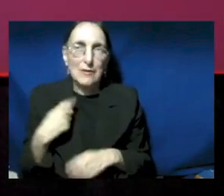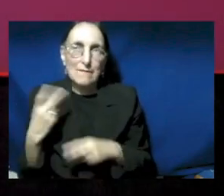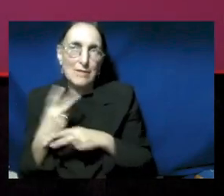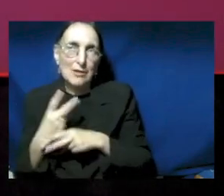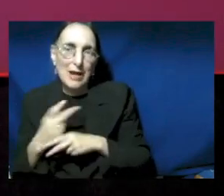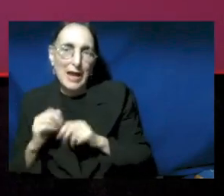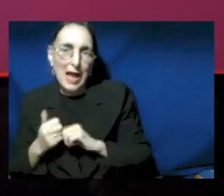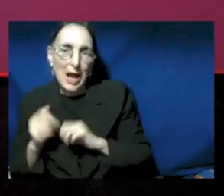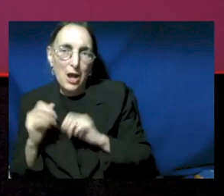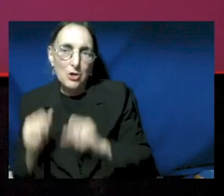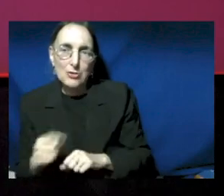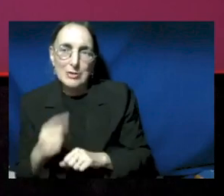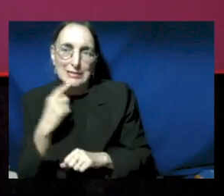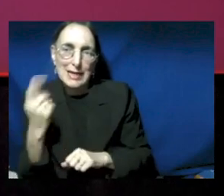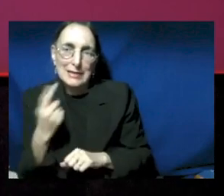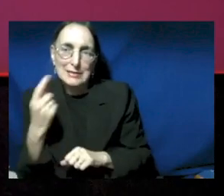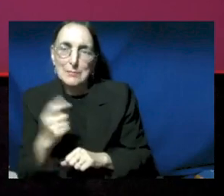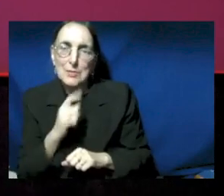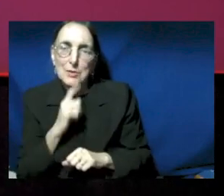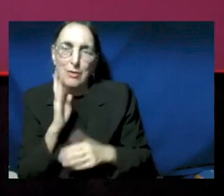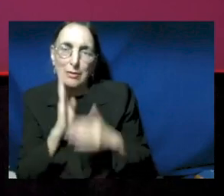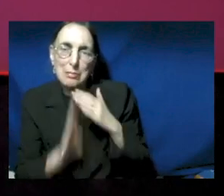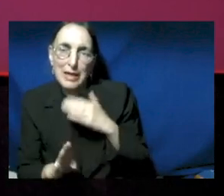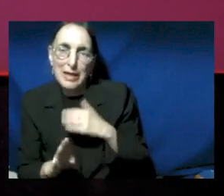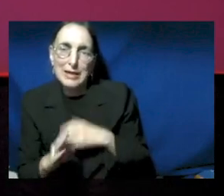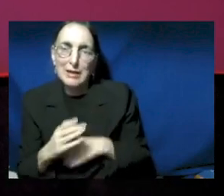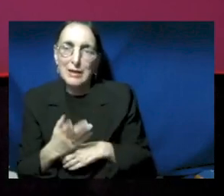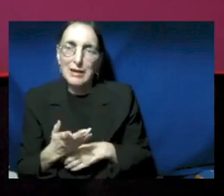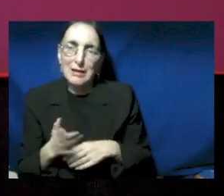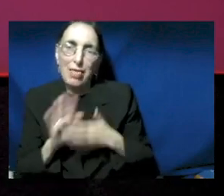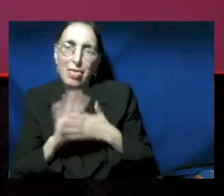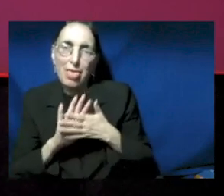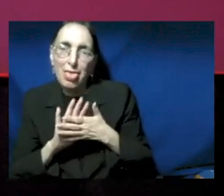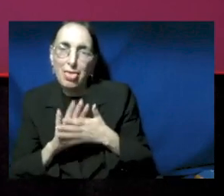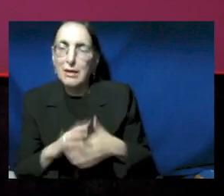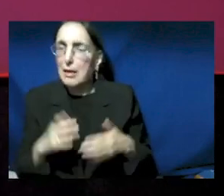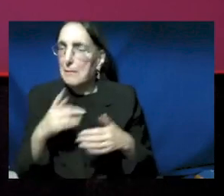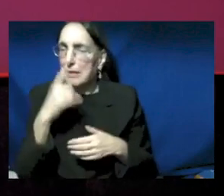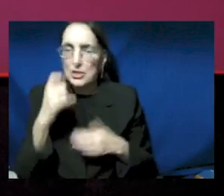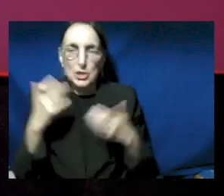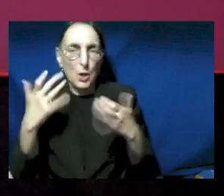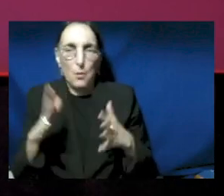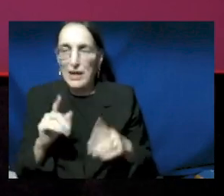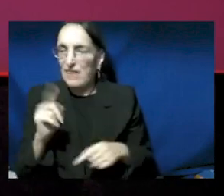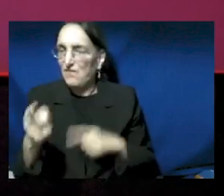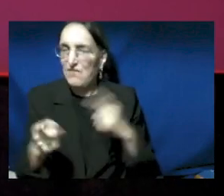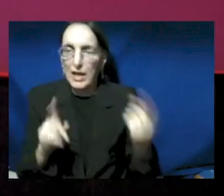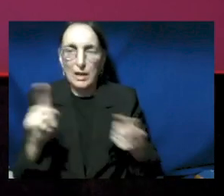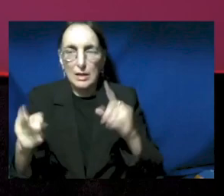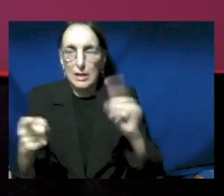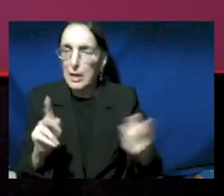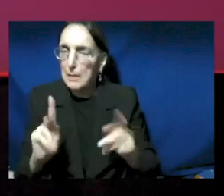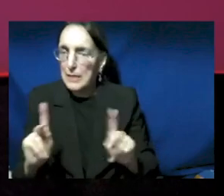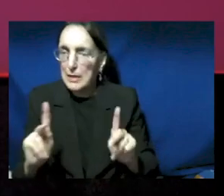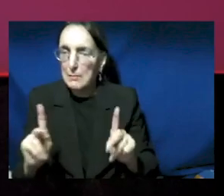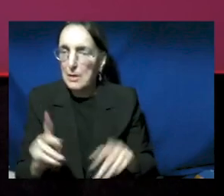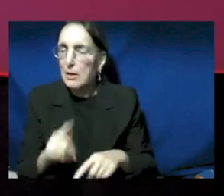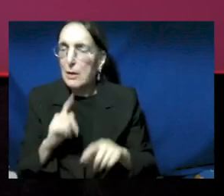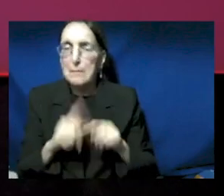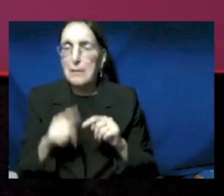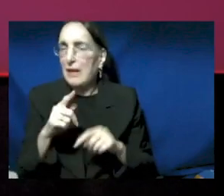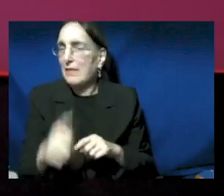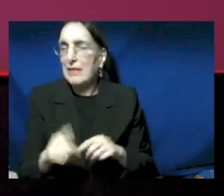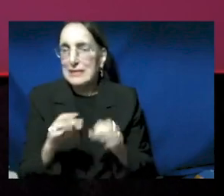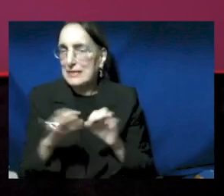anybody, anywhere, right? But the sentence really doesn't say anything. The sentence might just say, trees are trees.